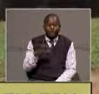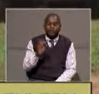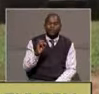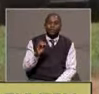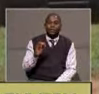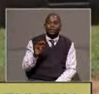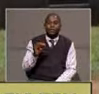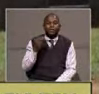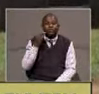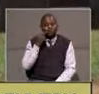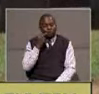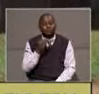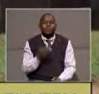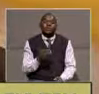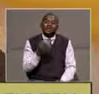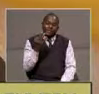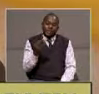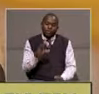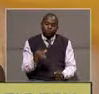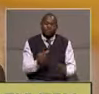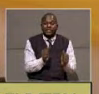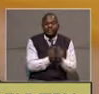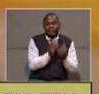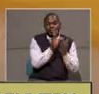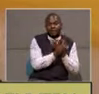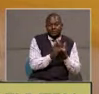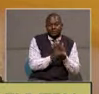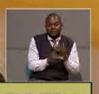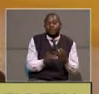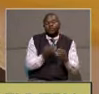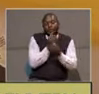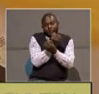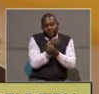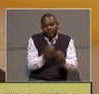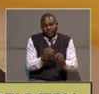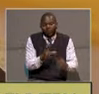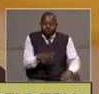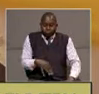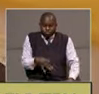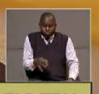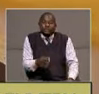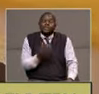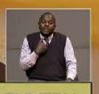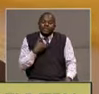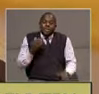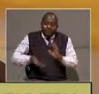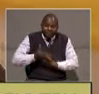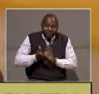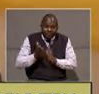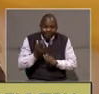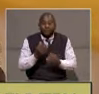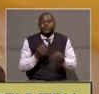to serve 3 out of the 10 districts. In order to save the lives of our expectant mothers in need of emergency care